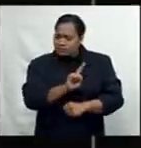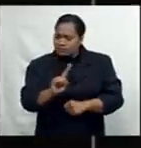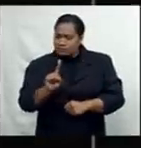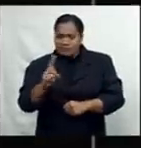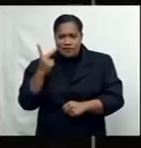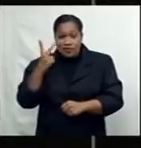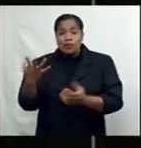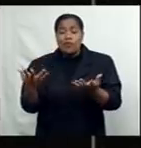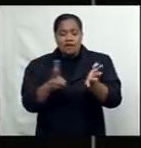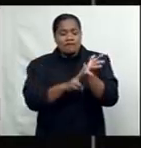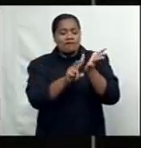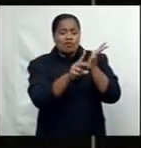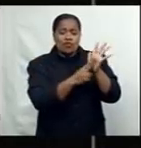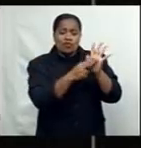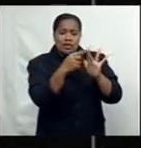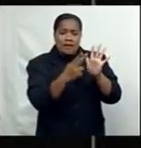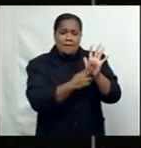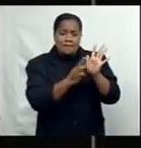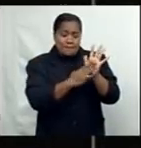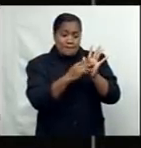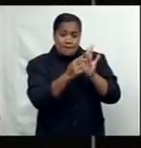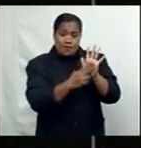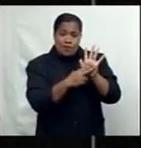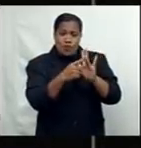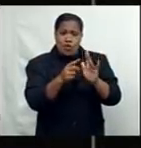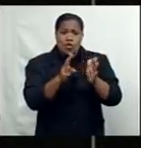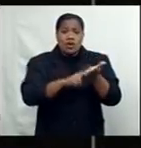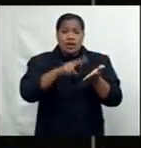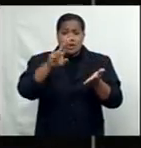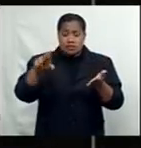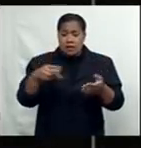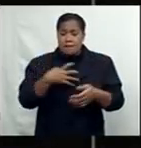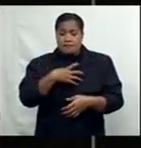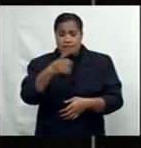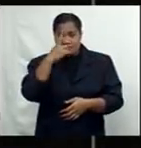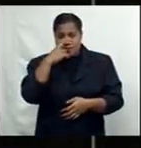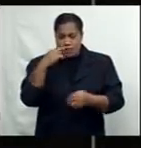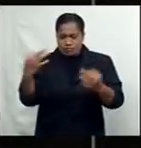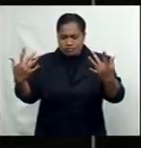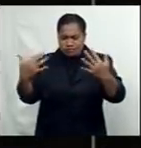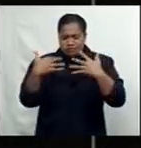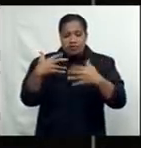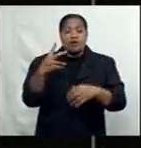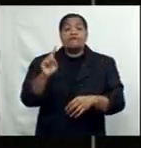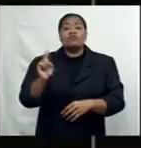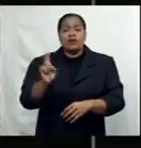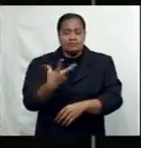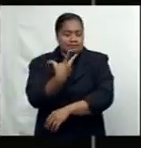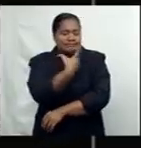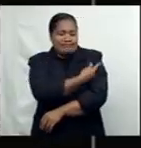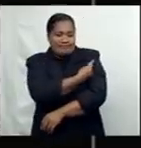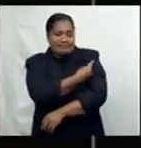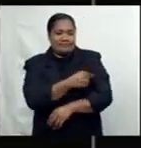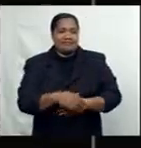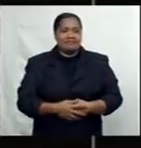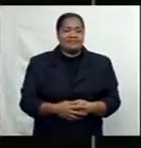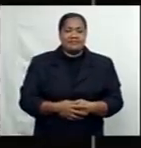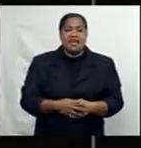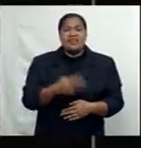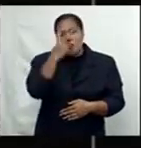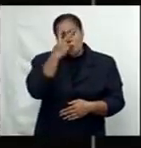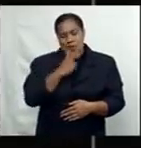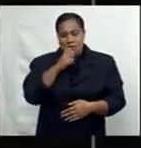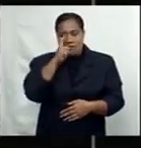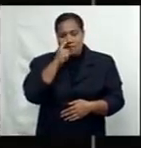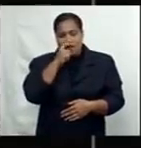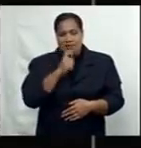in Wunimononosori, where majority of Fijians turned up to get vaccinated are the aged population. Details